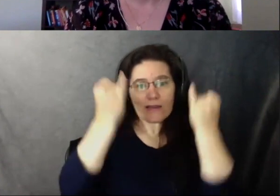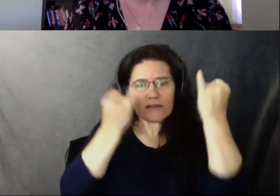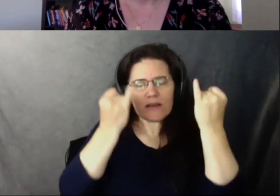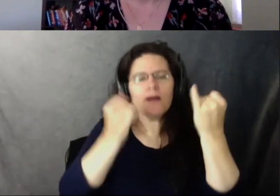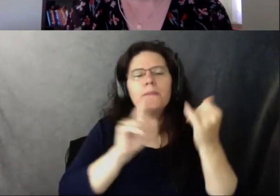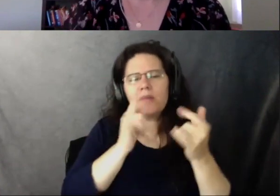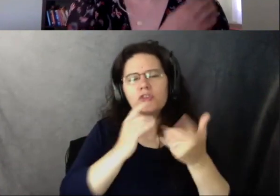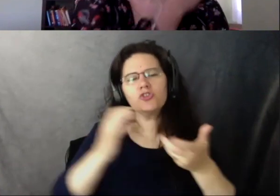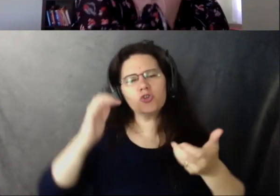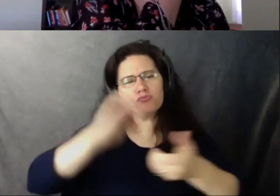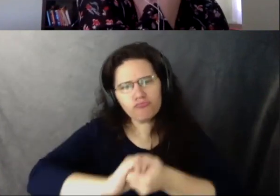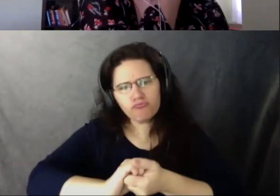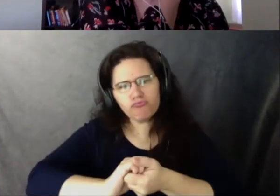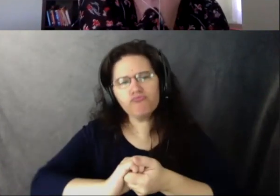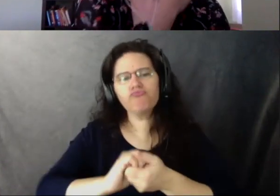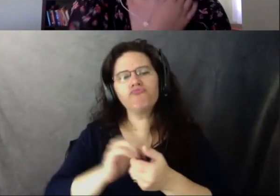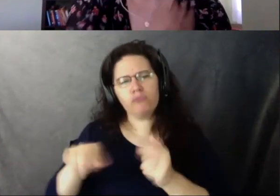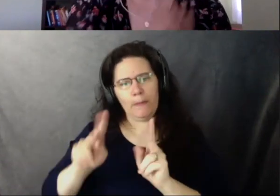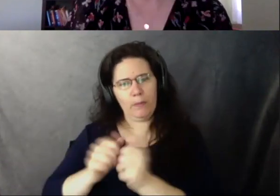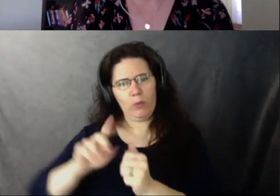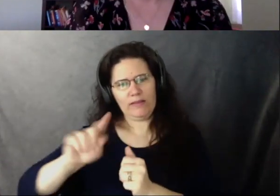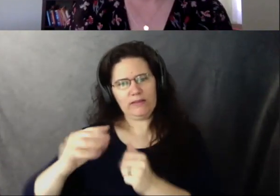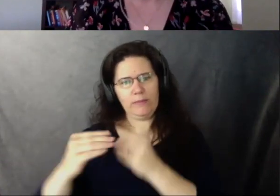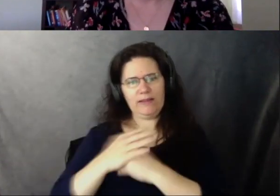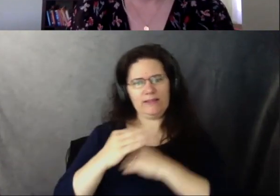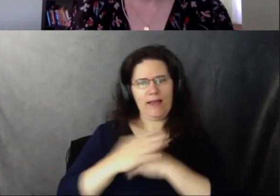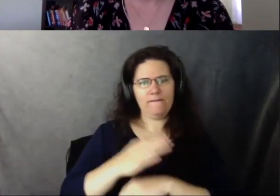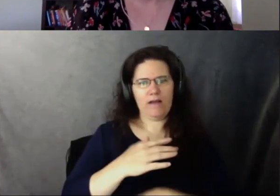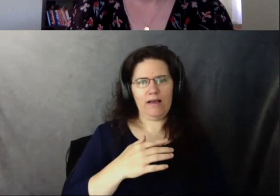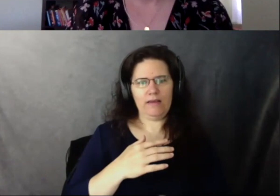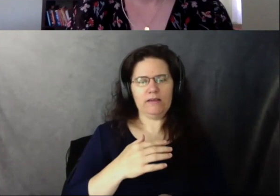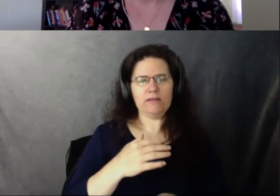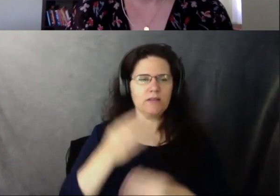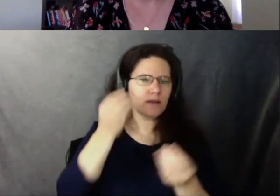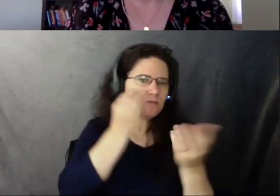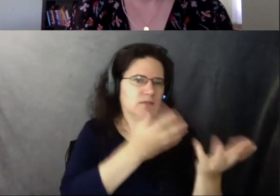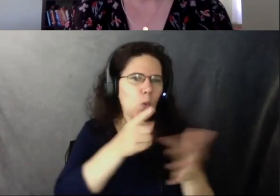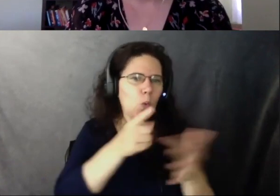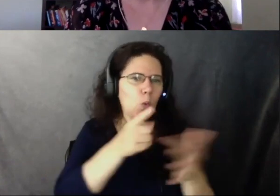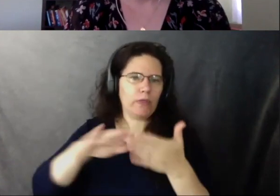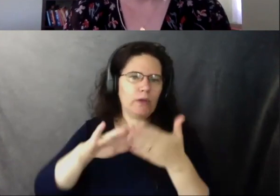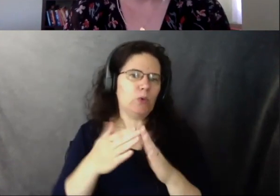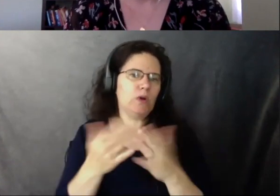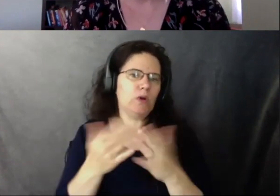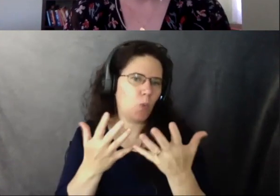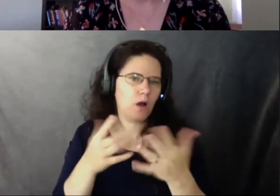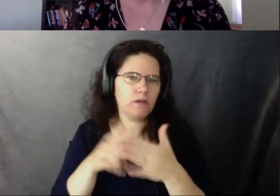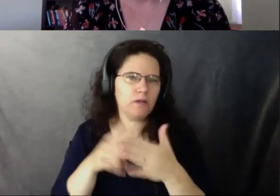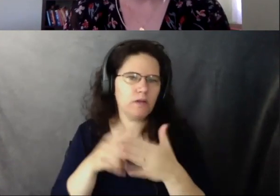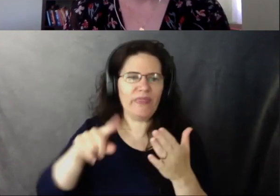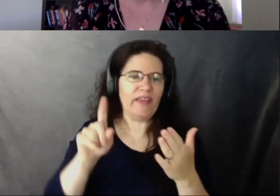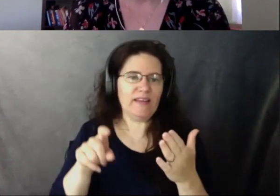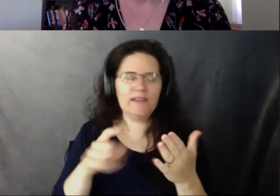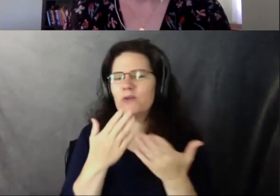that they are able to tell you what it is that the community needs. So yeah, thank you, Safira,